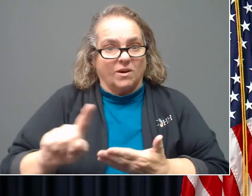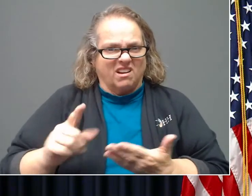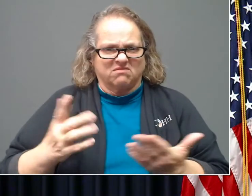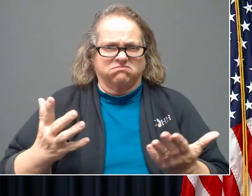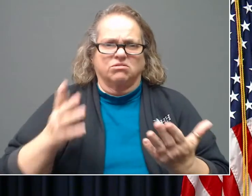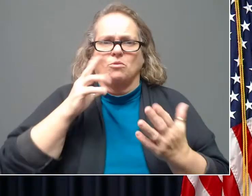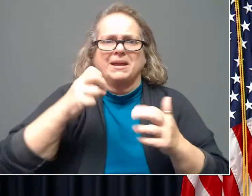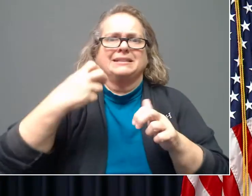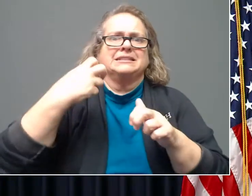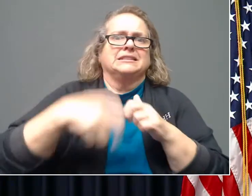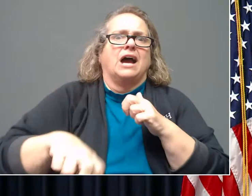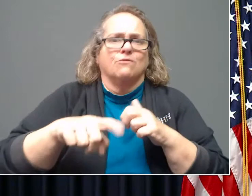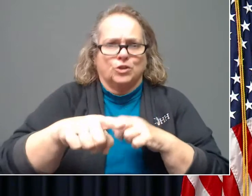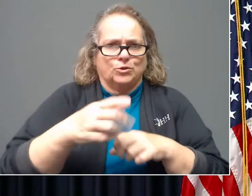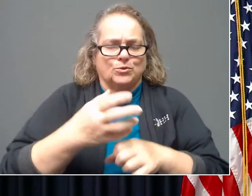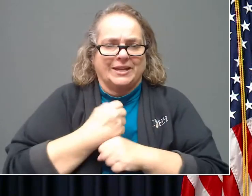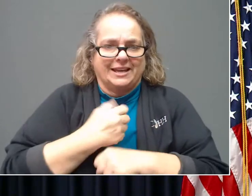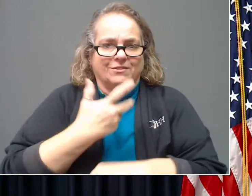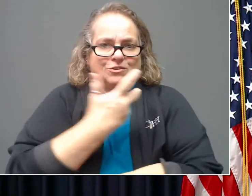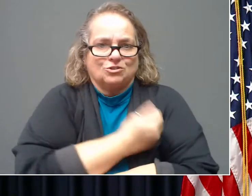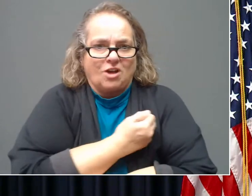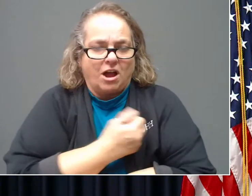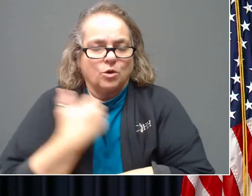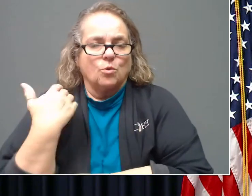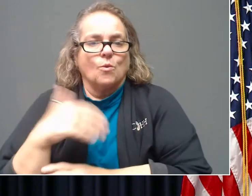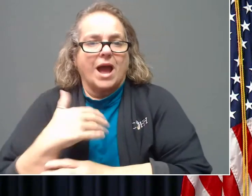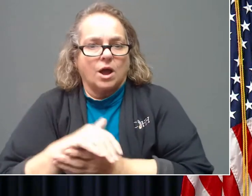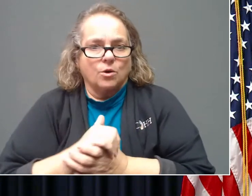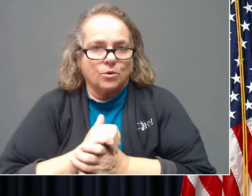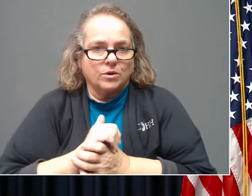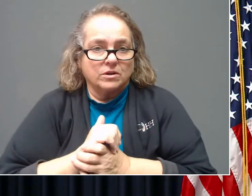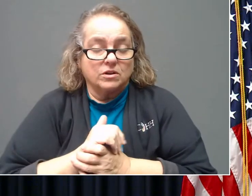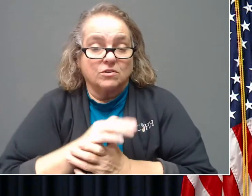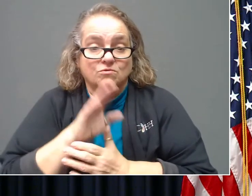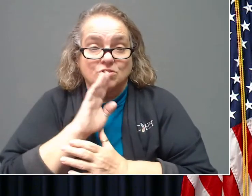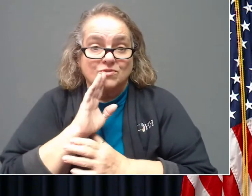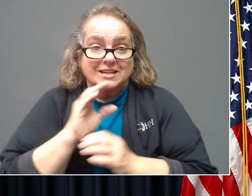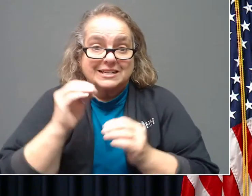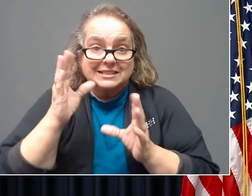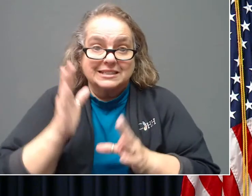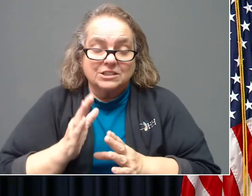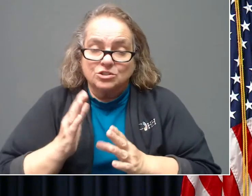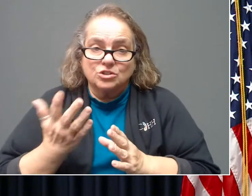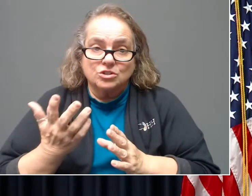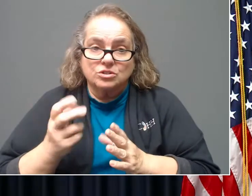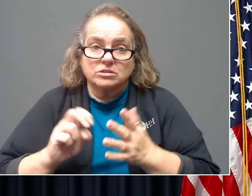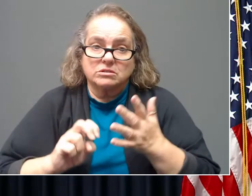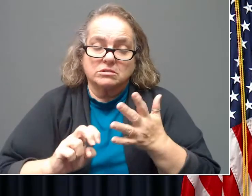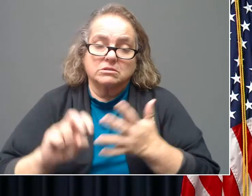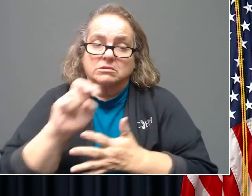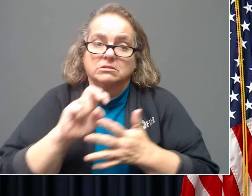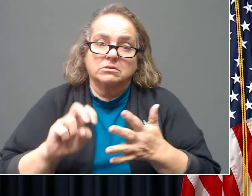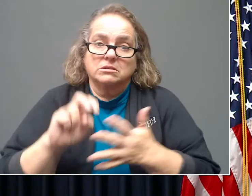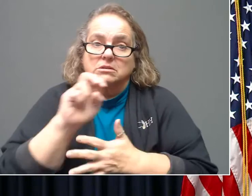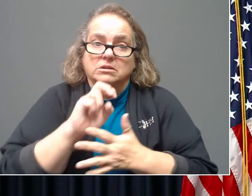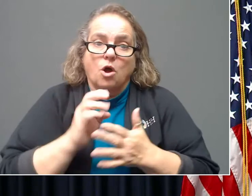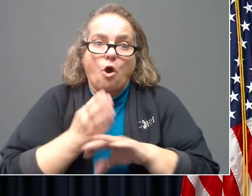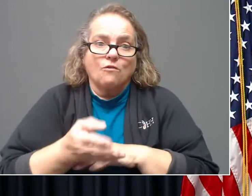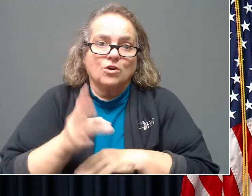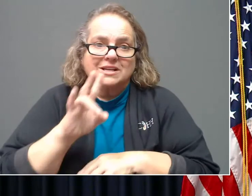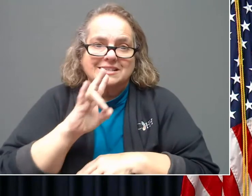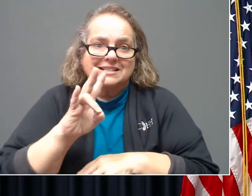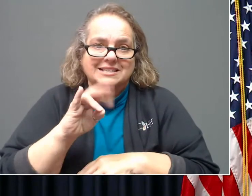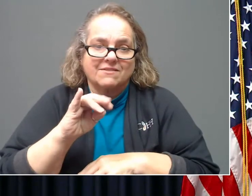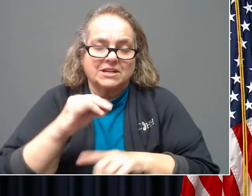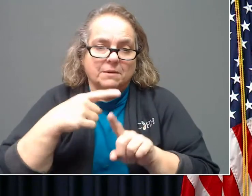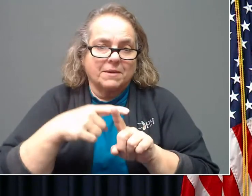be. And those who are frustrated teachers are getting to jump the line ahead of those ages 70 plus. First, they're being done at the same